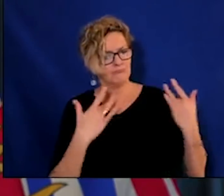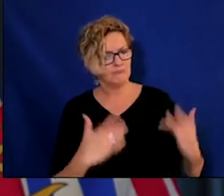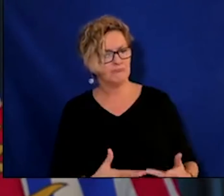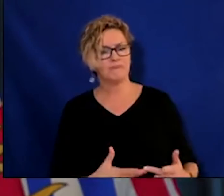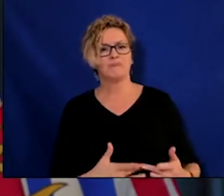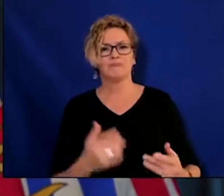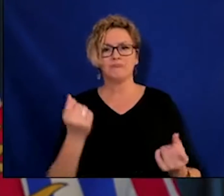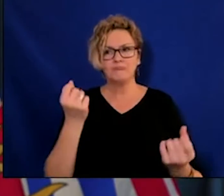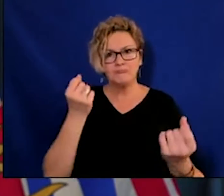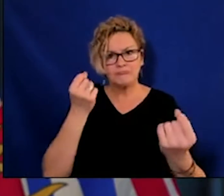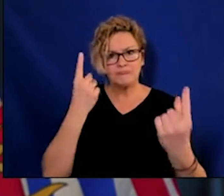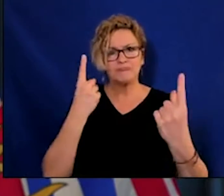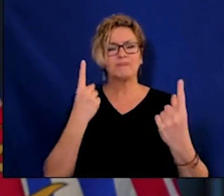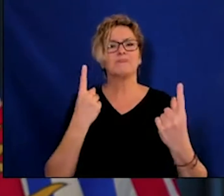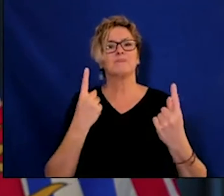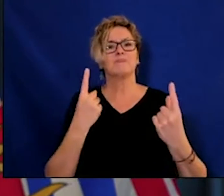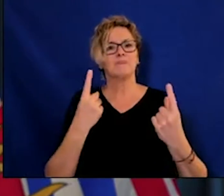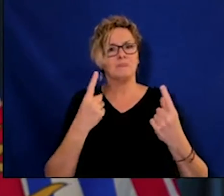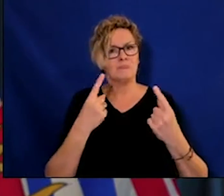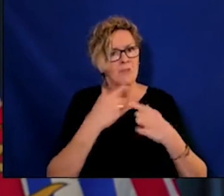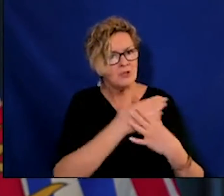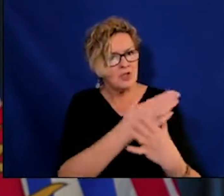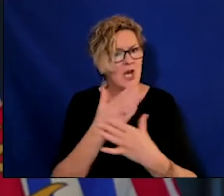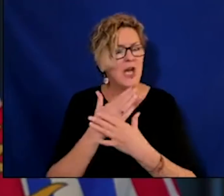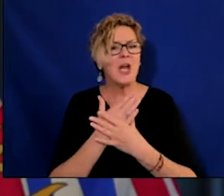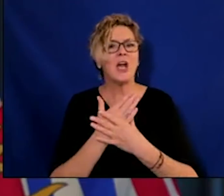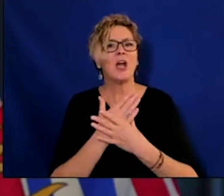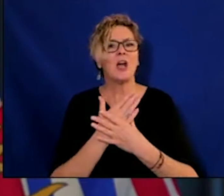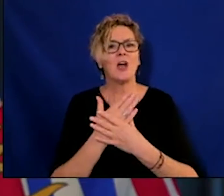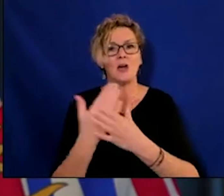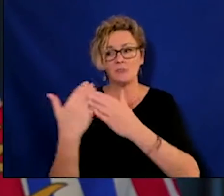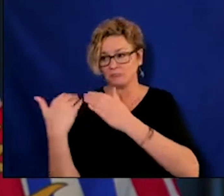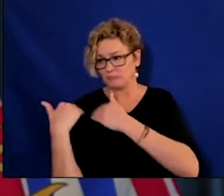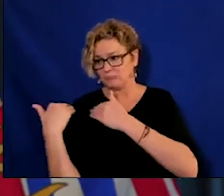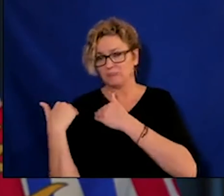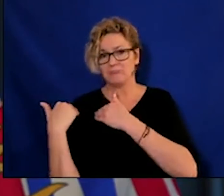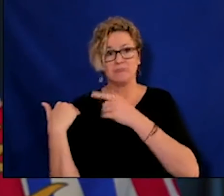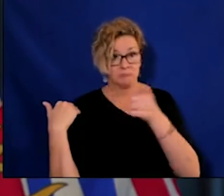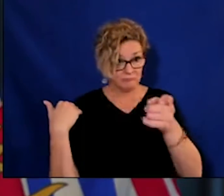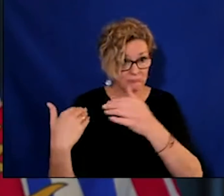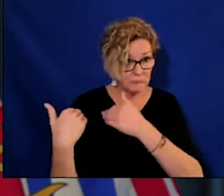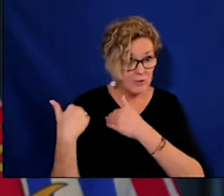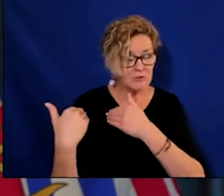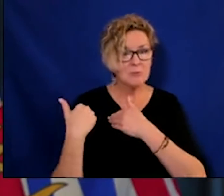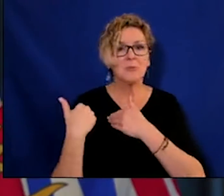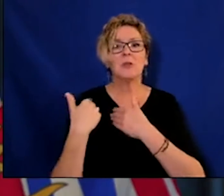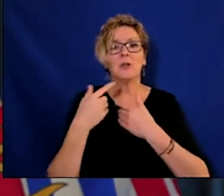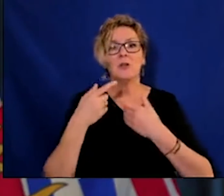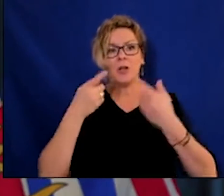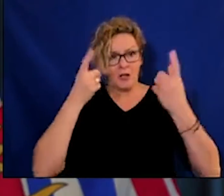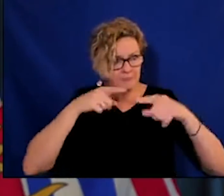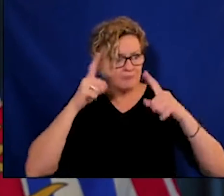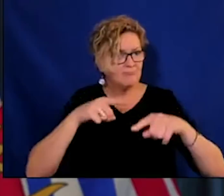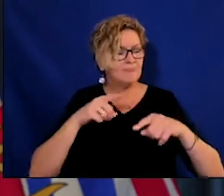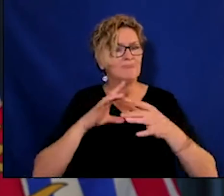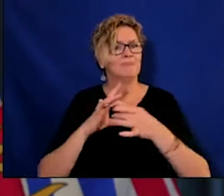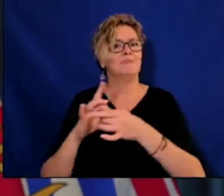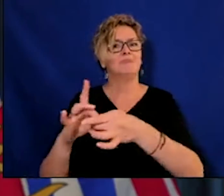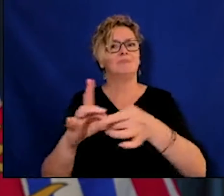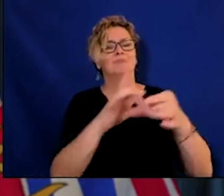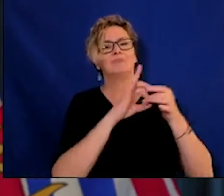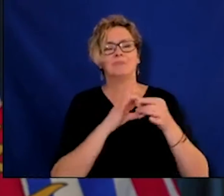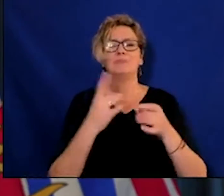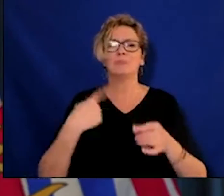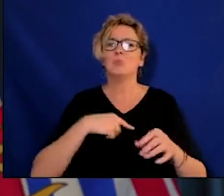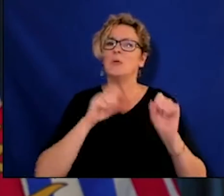part to get through this leg of the race. But we will get through this, and we will do it by focusing on what